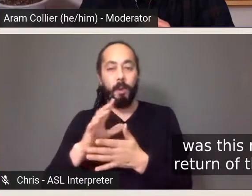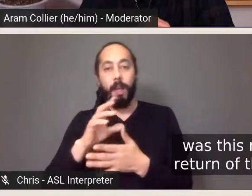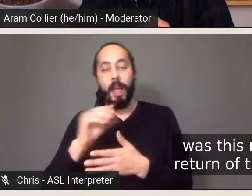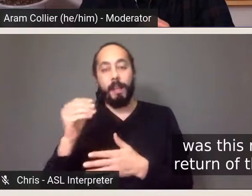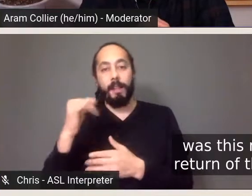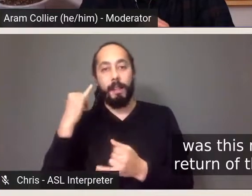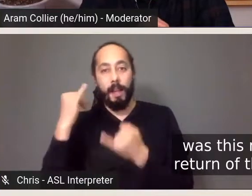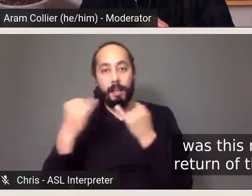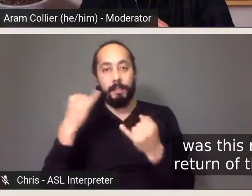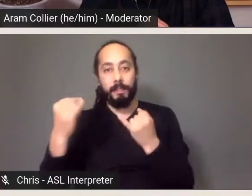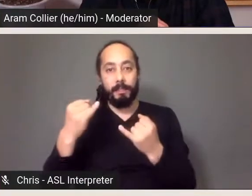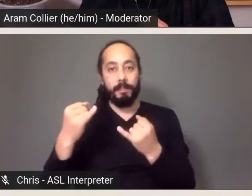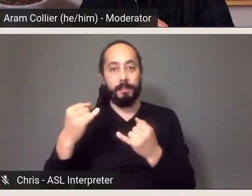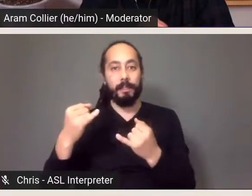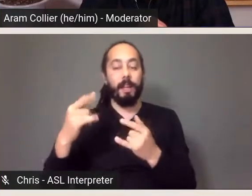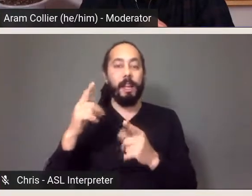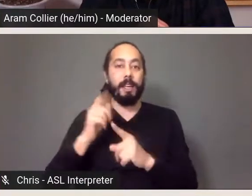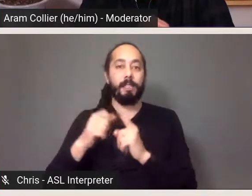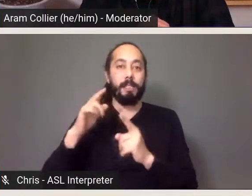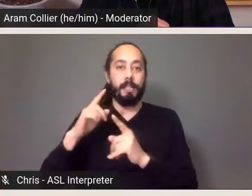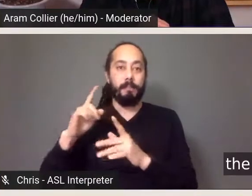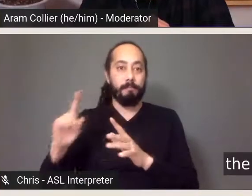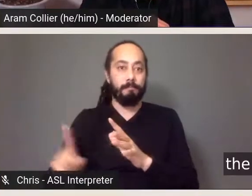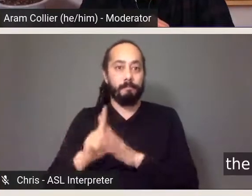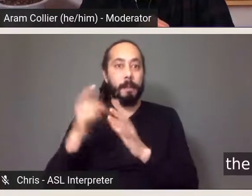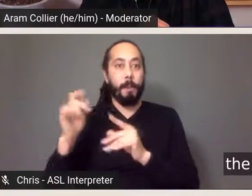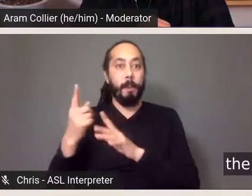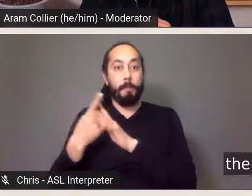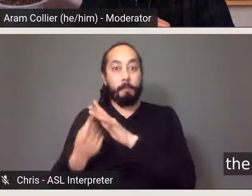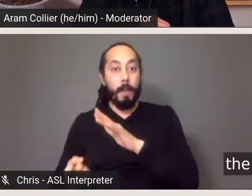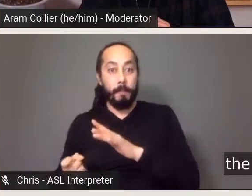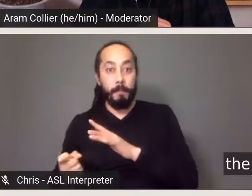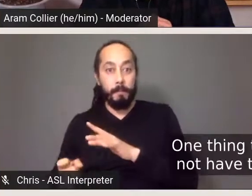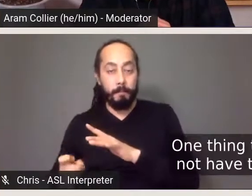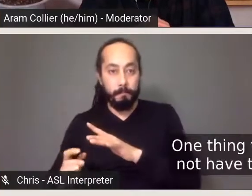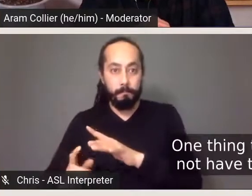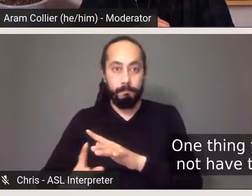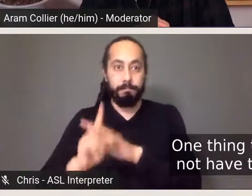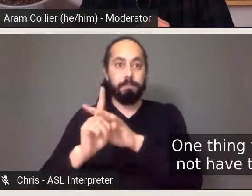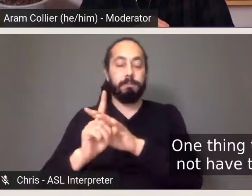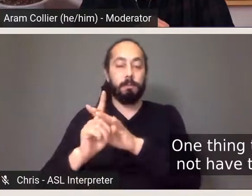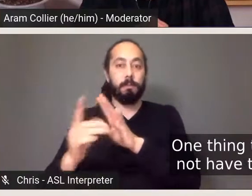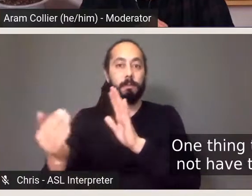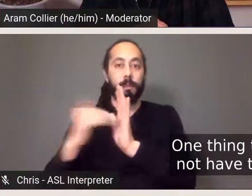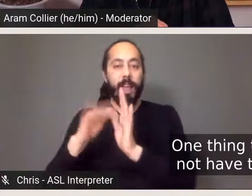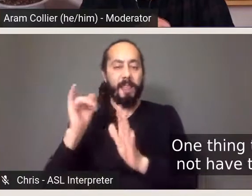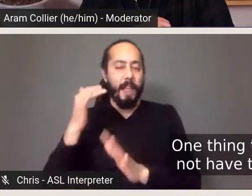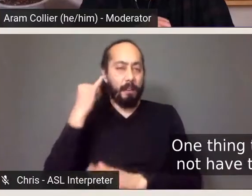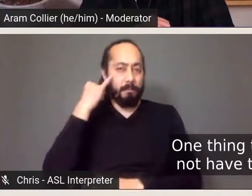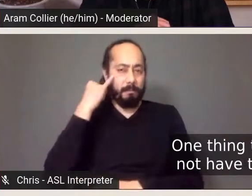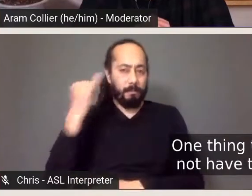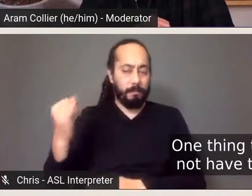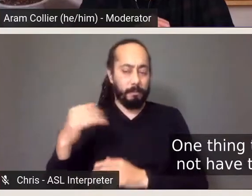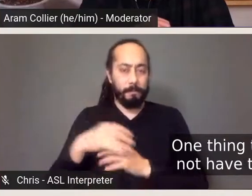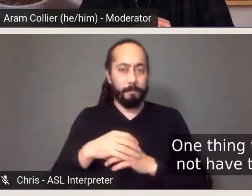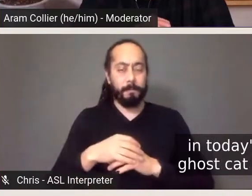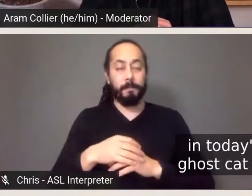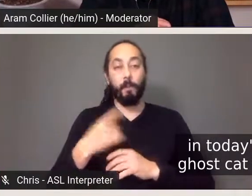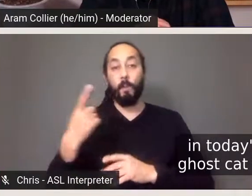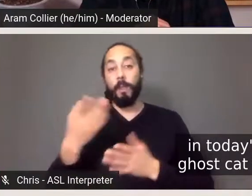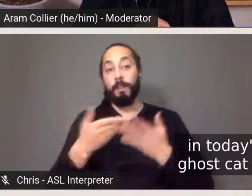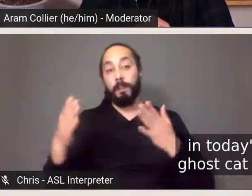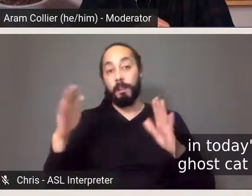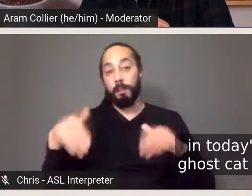return of the repressed, the ghost. One thing that we might not have touched upon